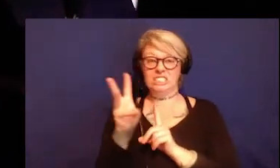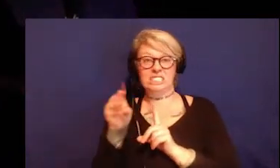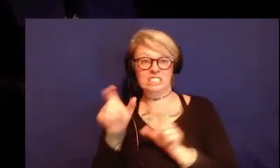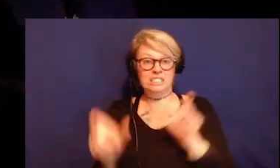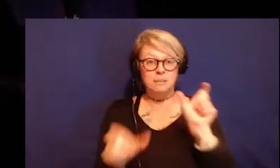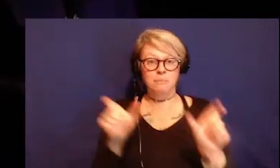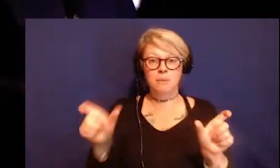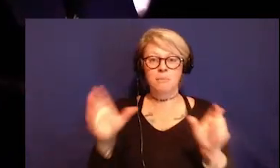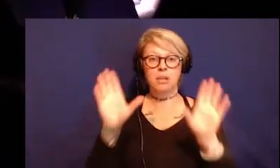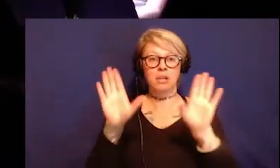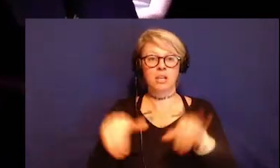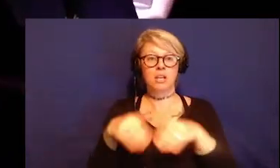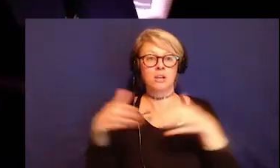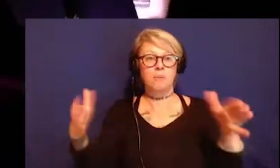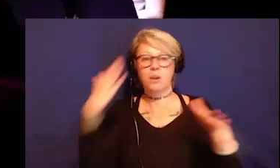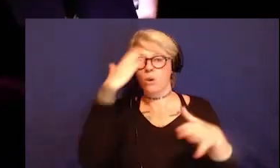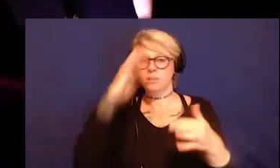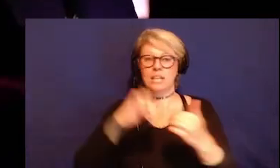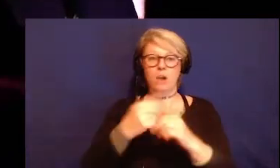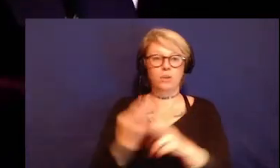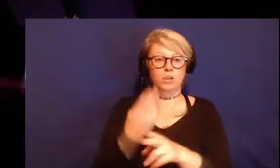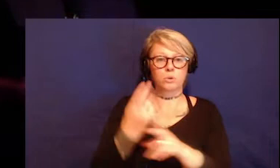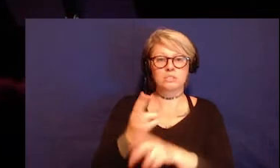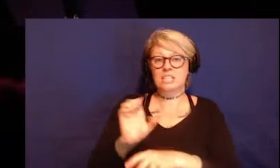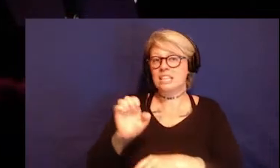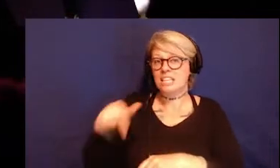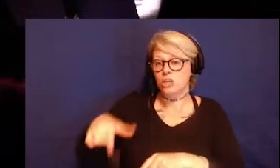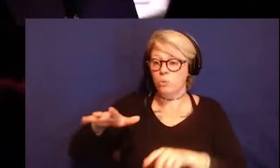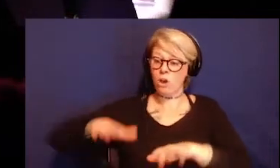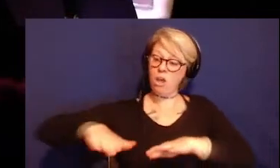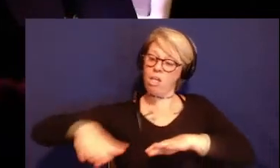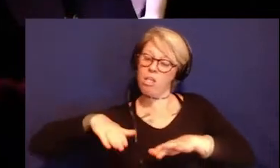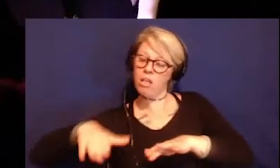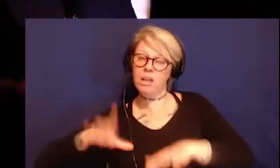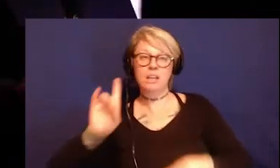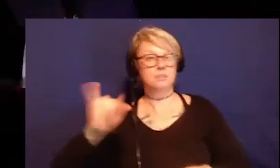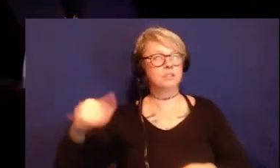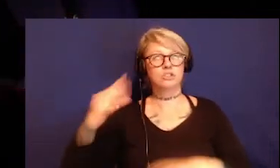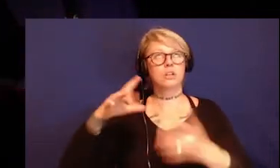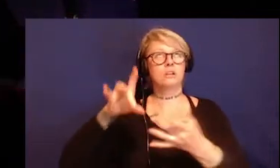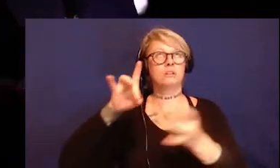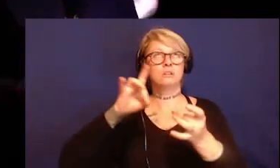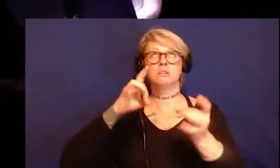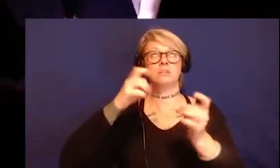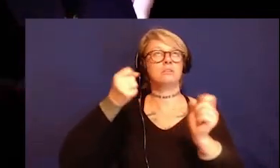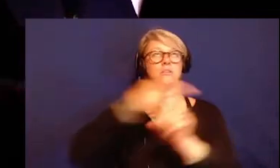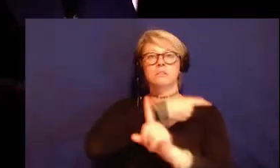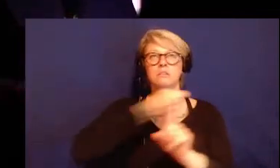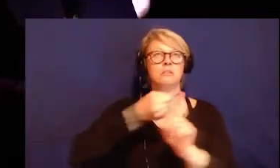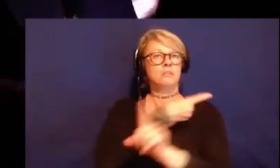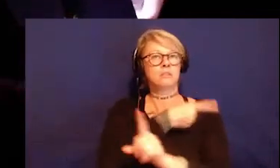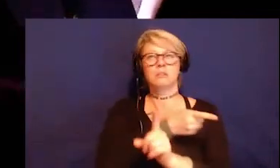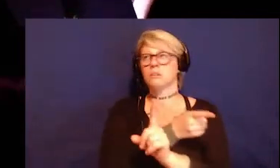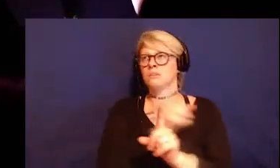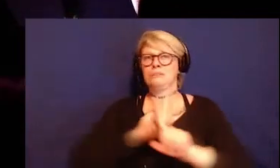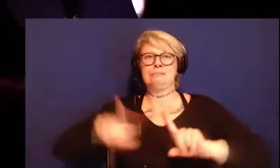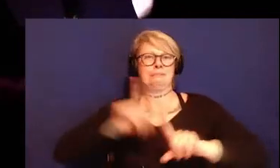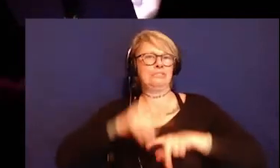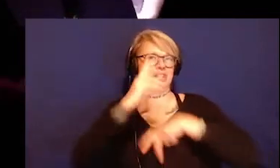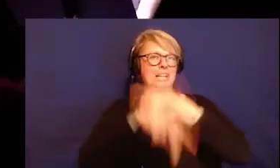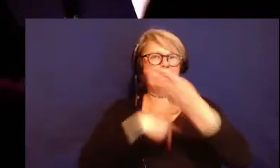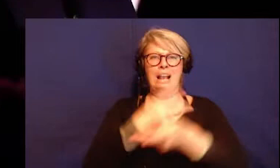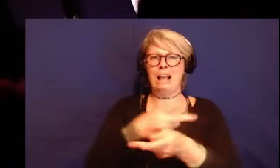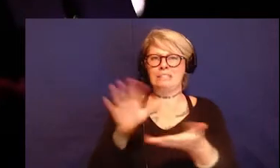to EQ properly, and the DJ mixes up everything, putting on this and that, mixing